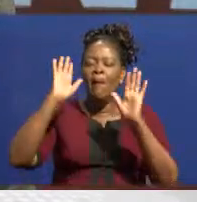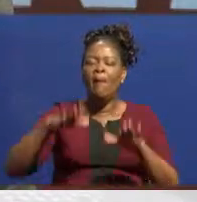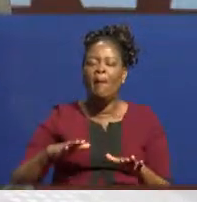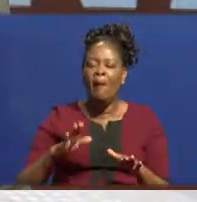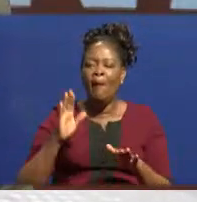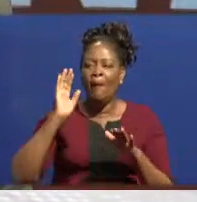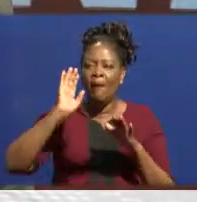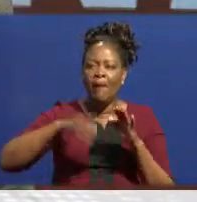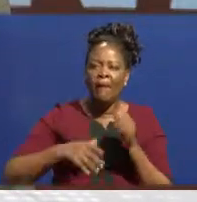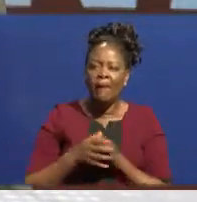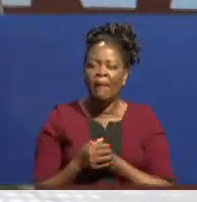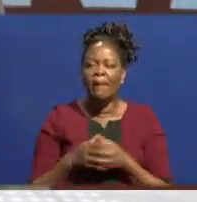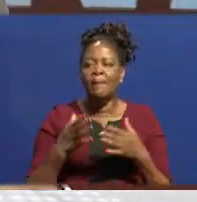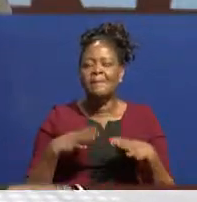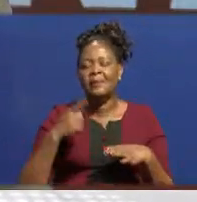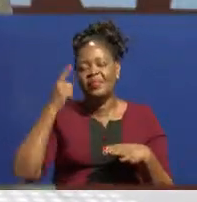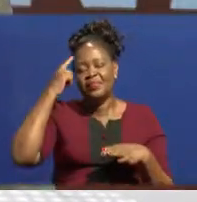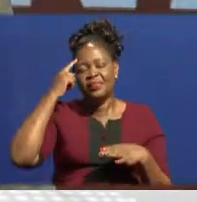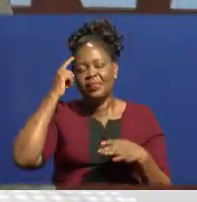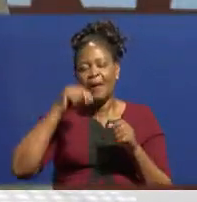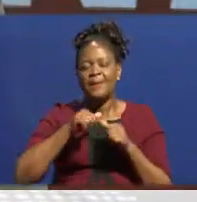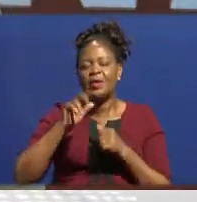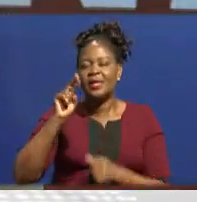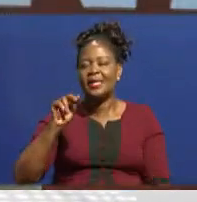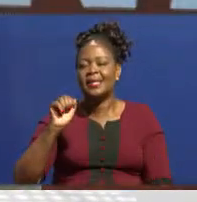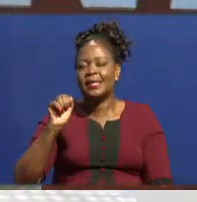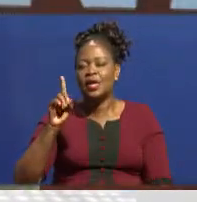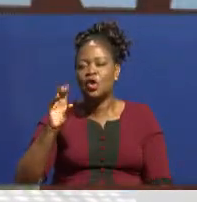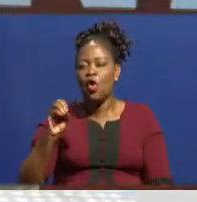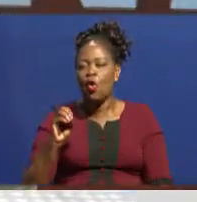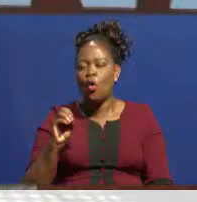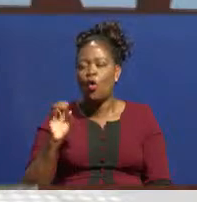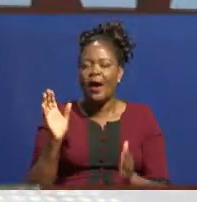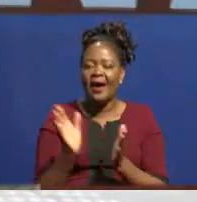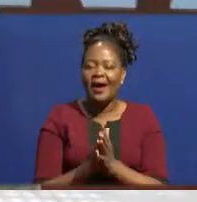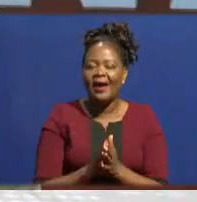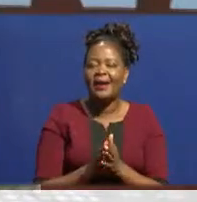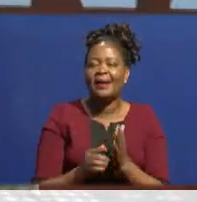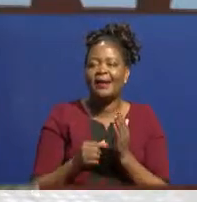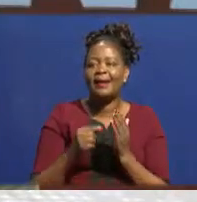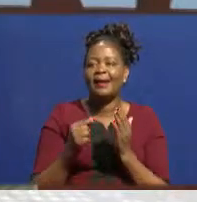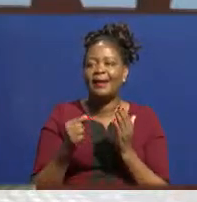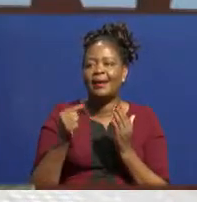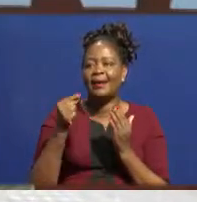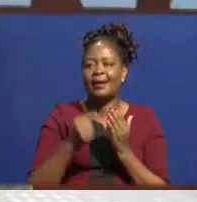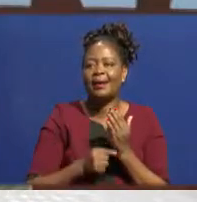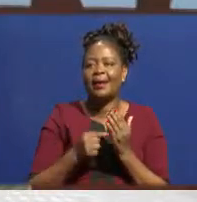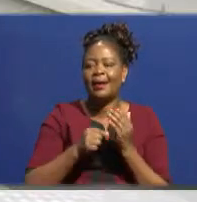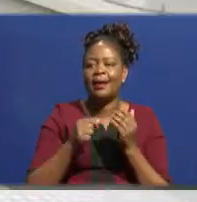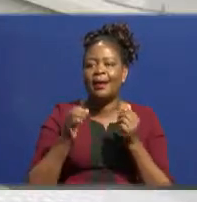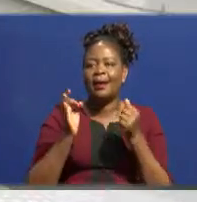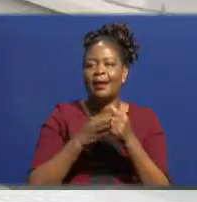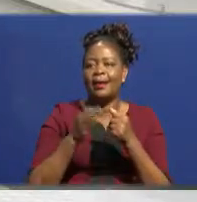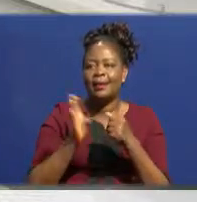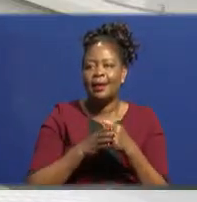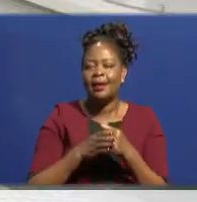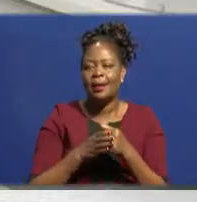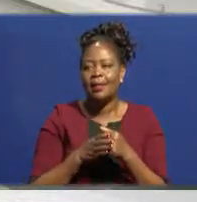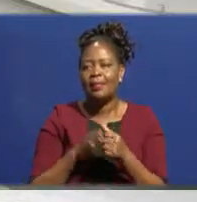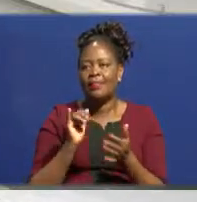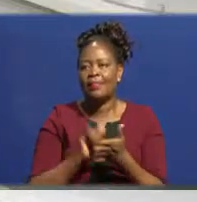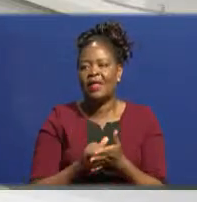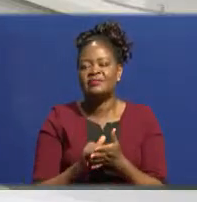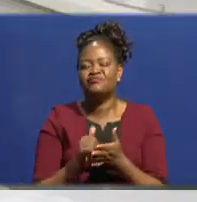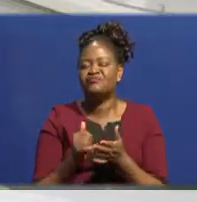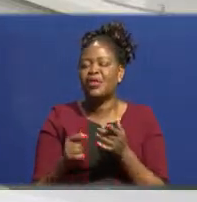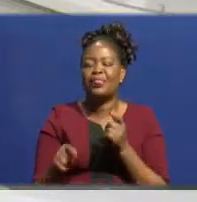important than actually people thinking of NADCO and, of course, the Article 89 yes. that they have already